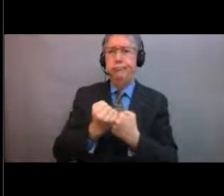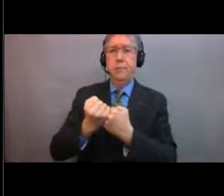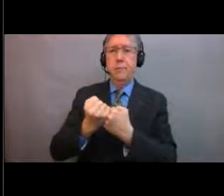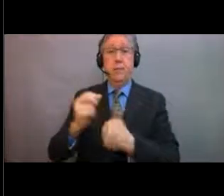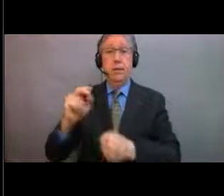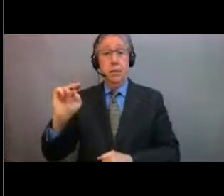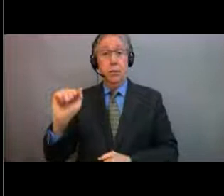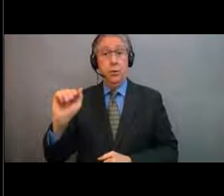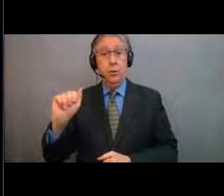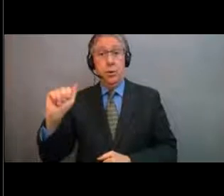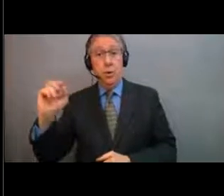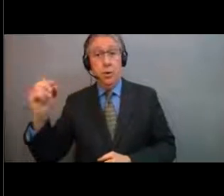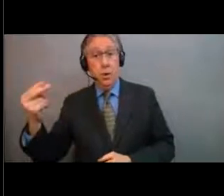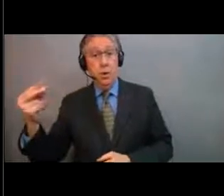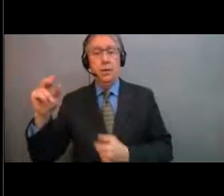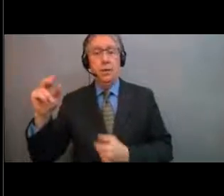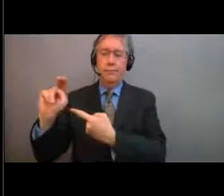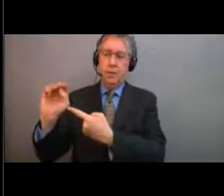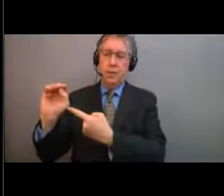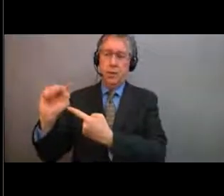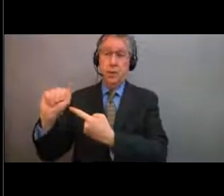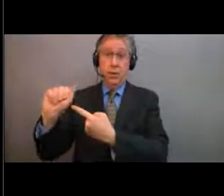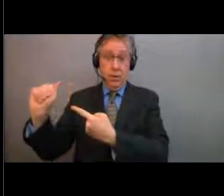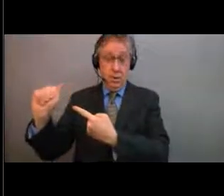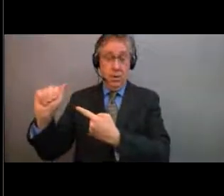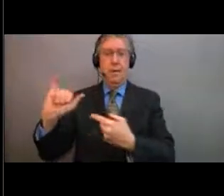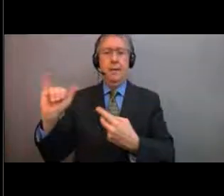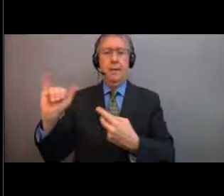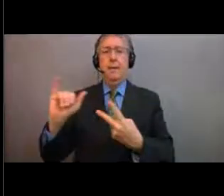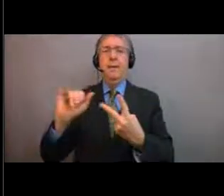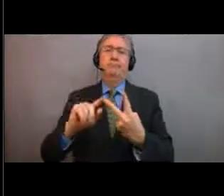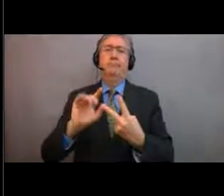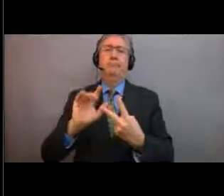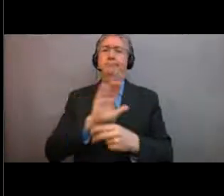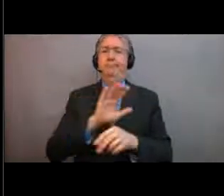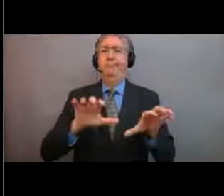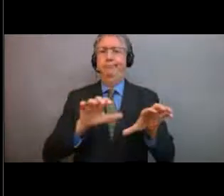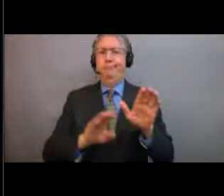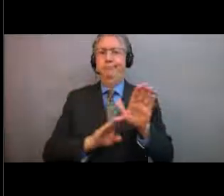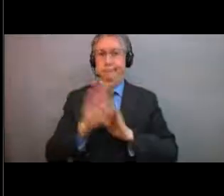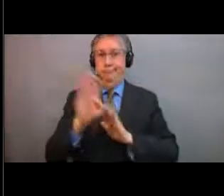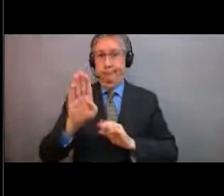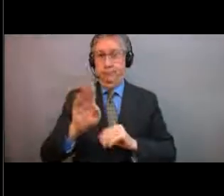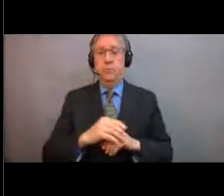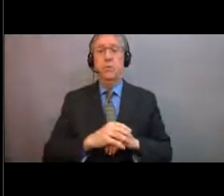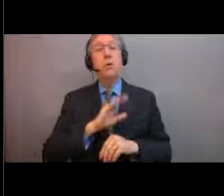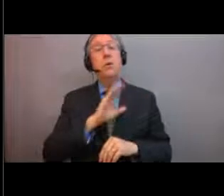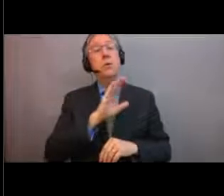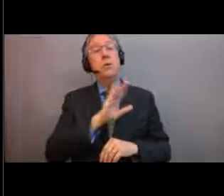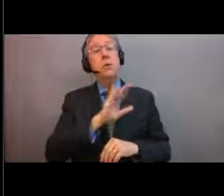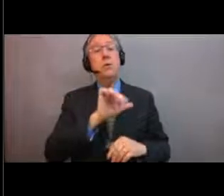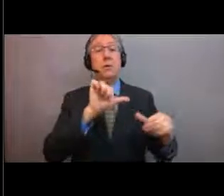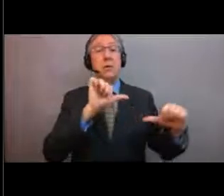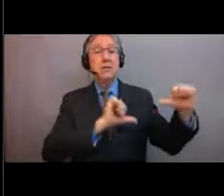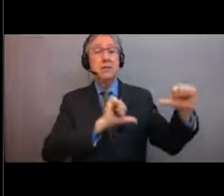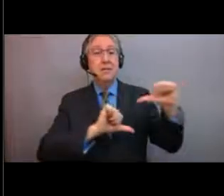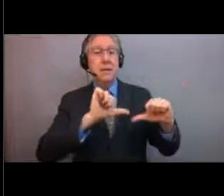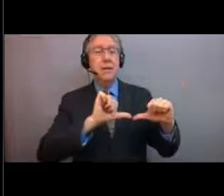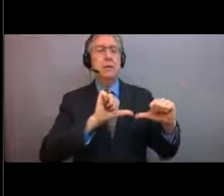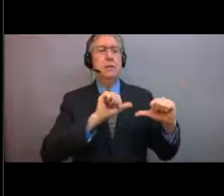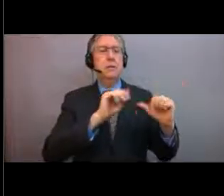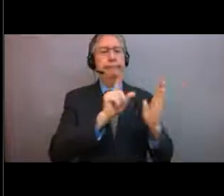The Outstanding Scientific Paper Award recognizes the science that is published through rigorous peer